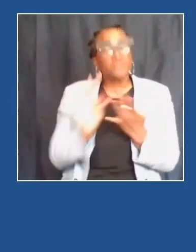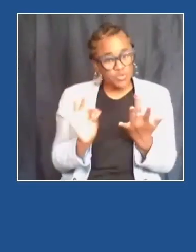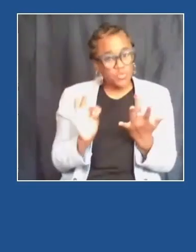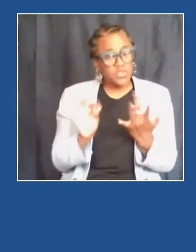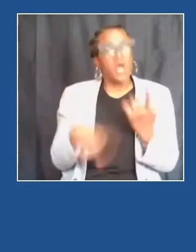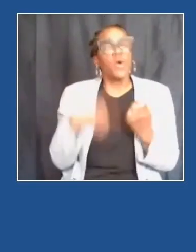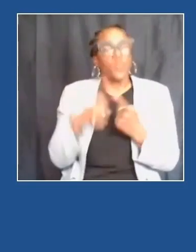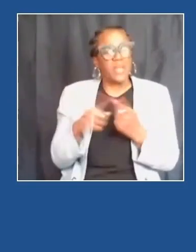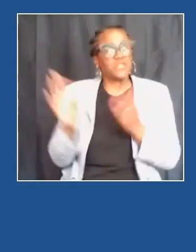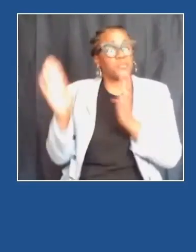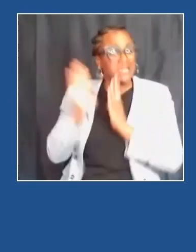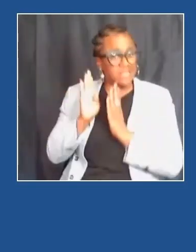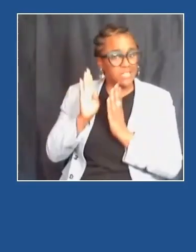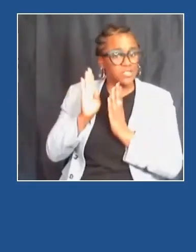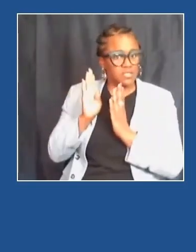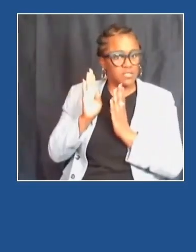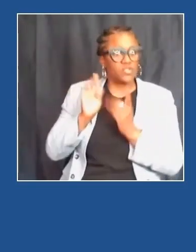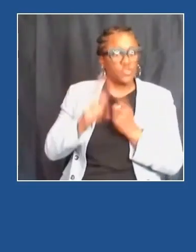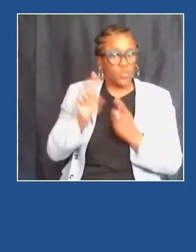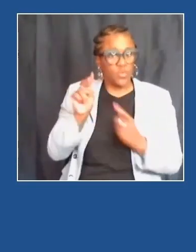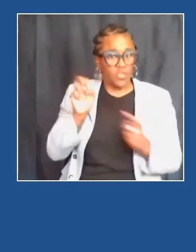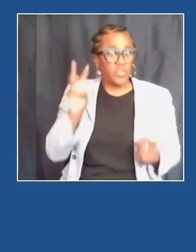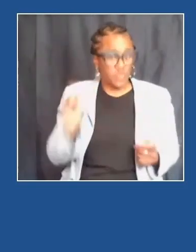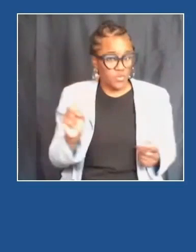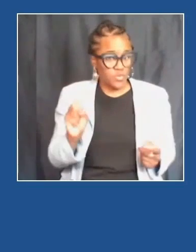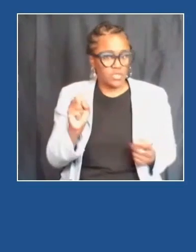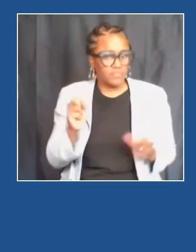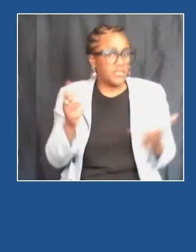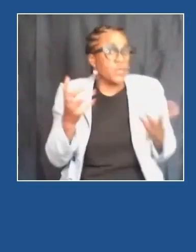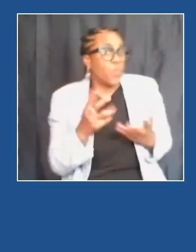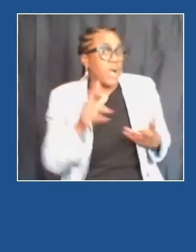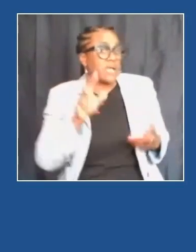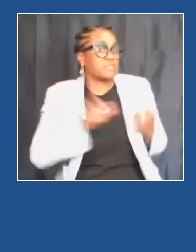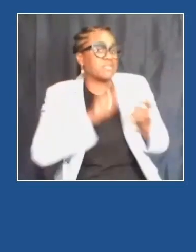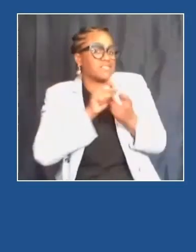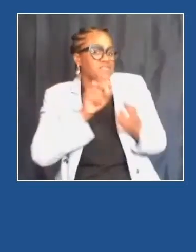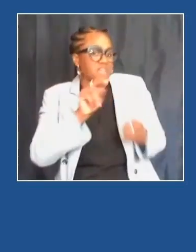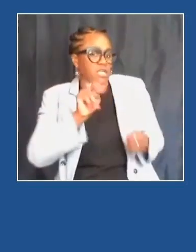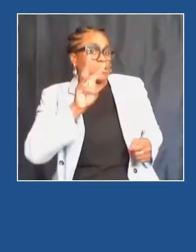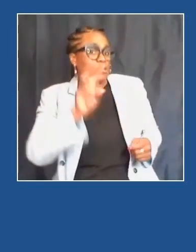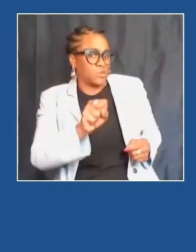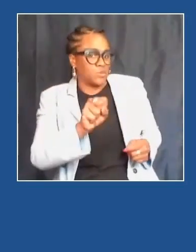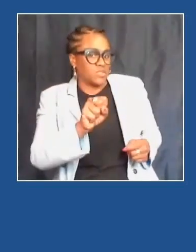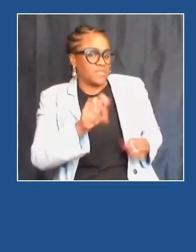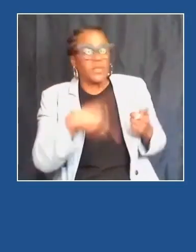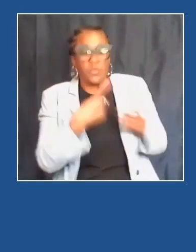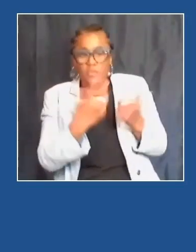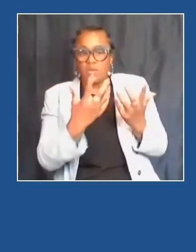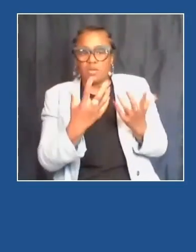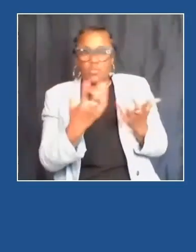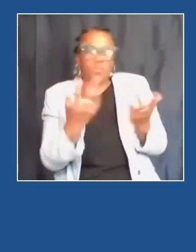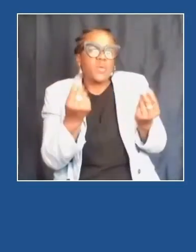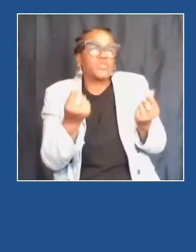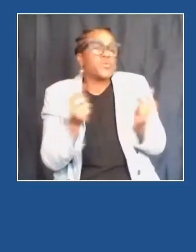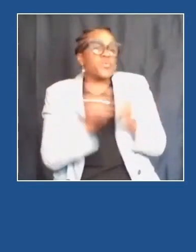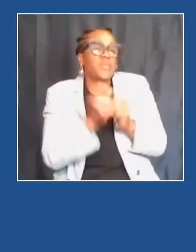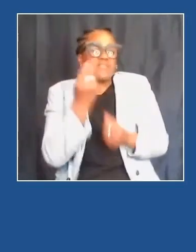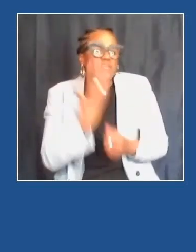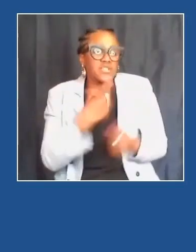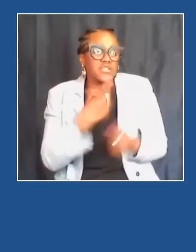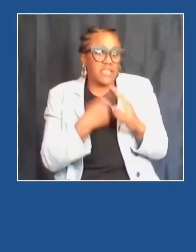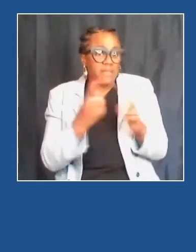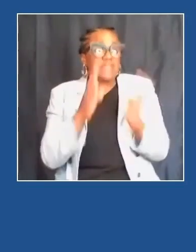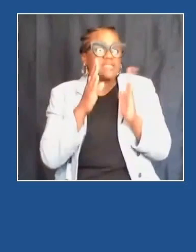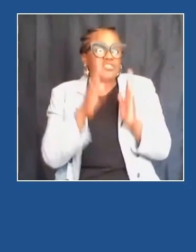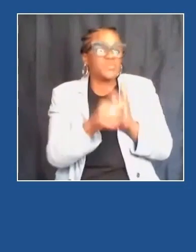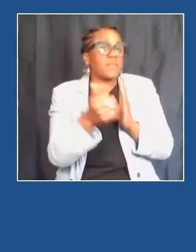when to pay attention to the news and what news and what do we want to do with it, and then pay attention to something